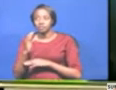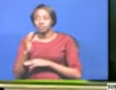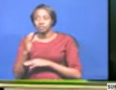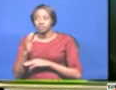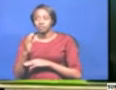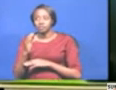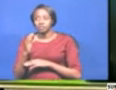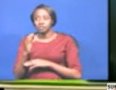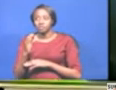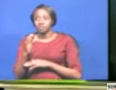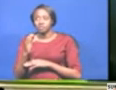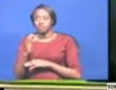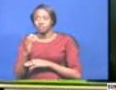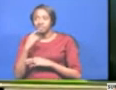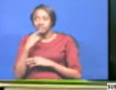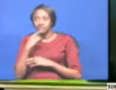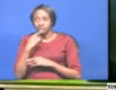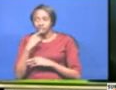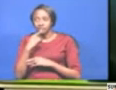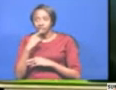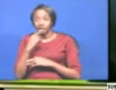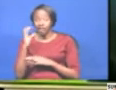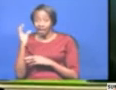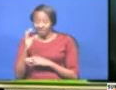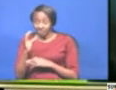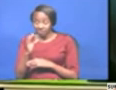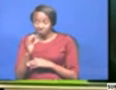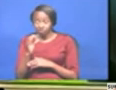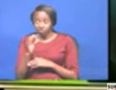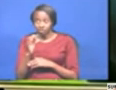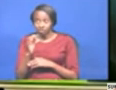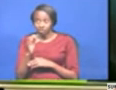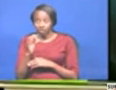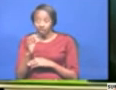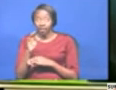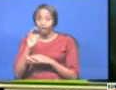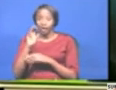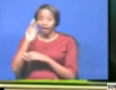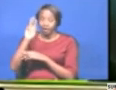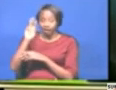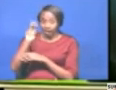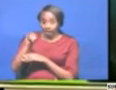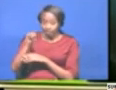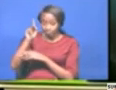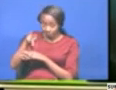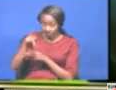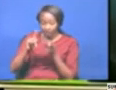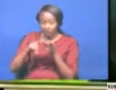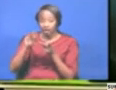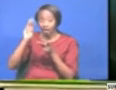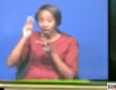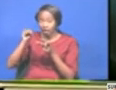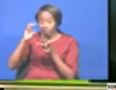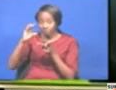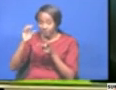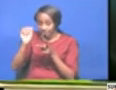let me put it this way, results for Member of National Assembly, Member of County Assembly